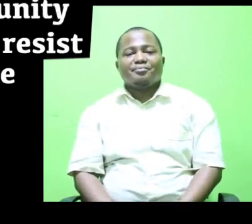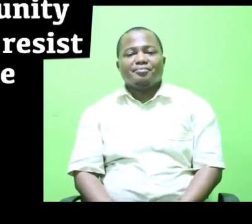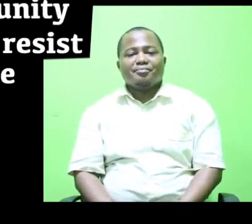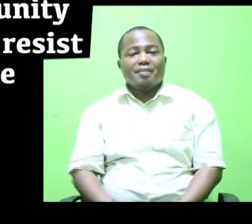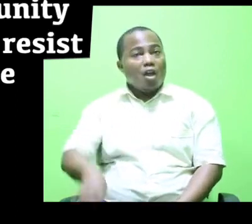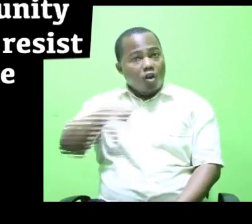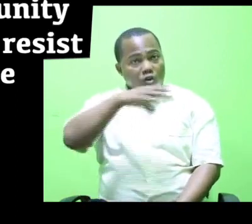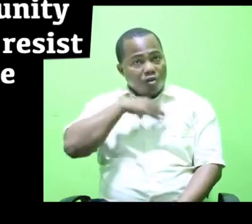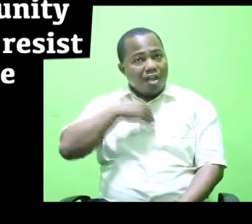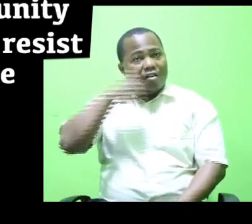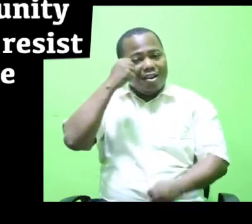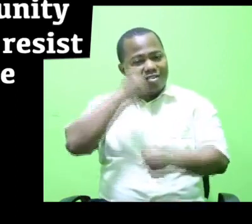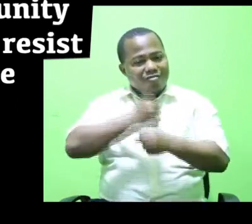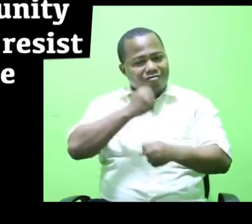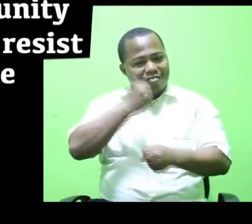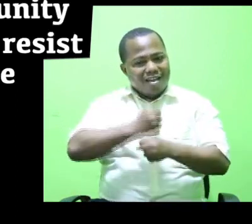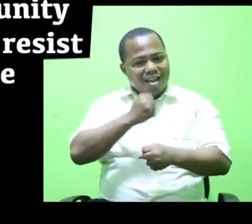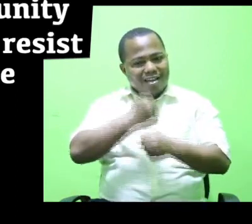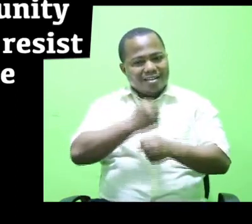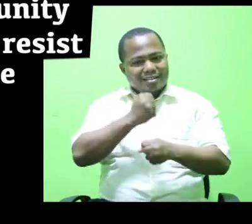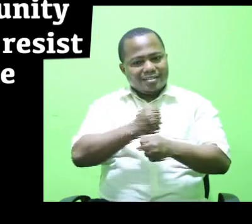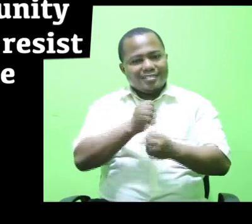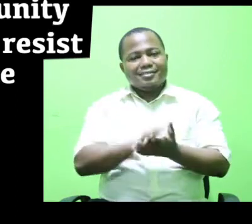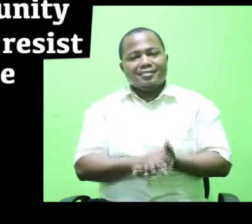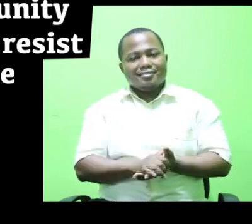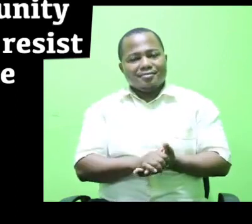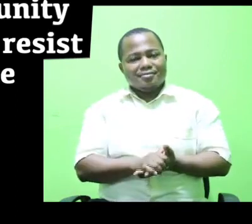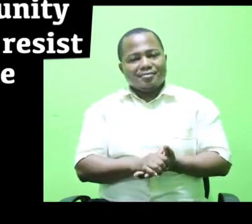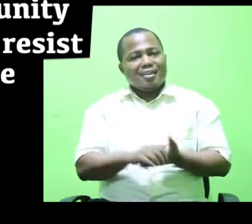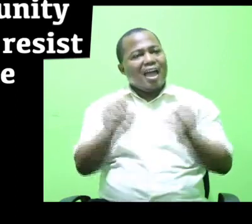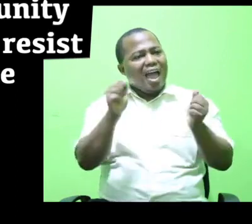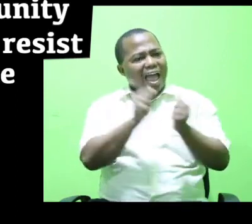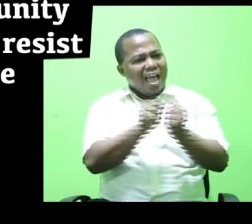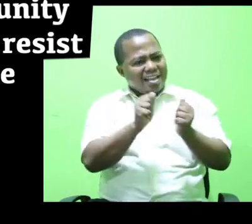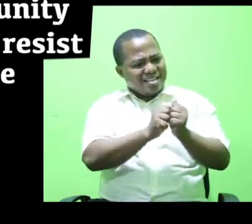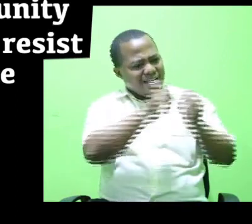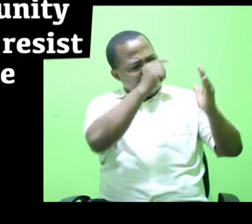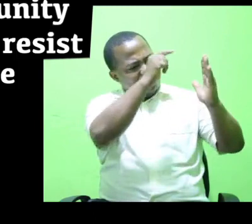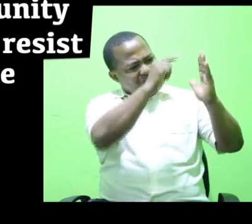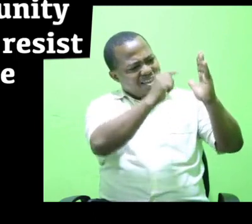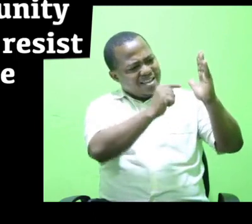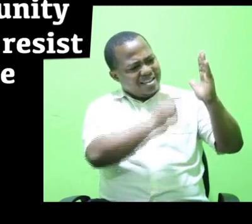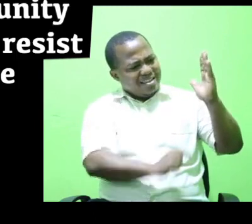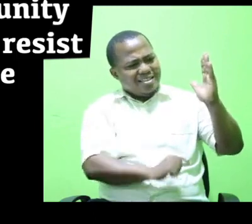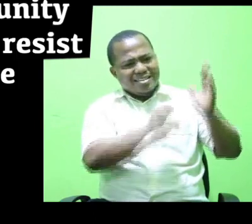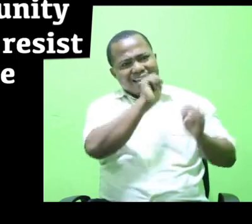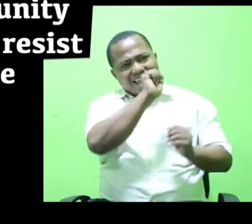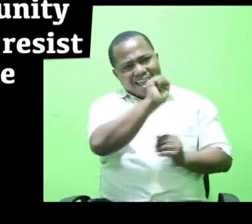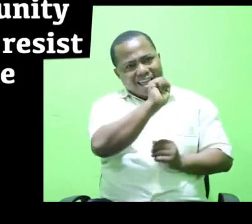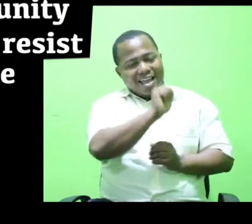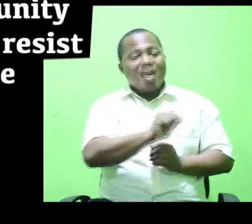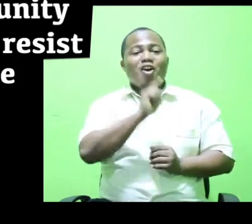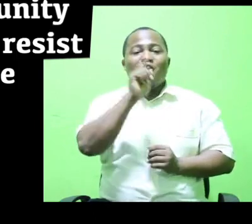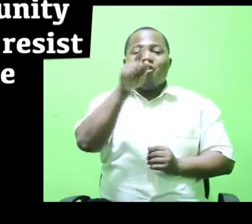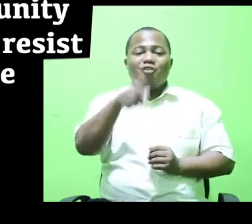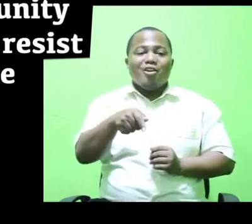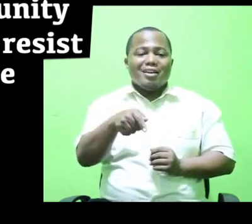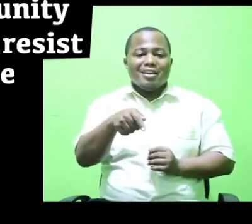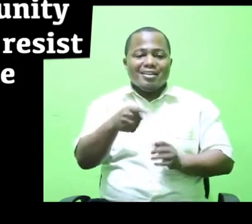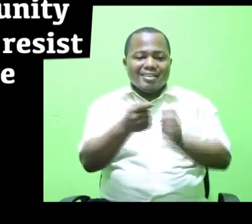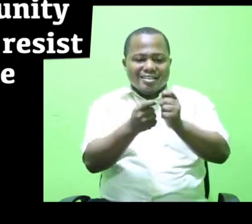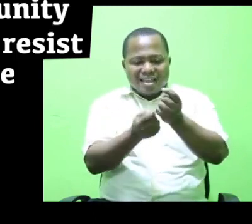So we will find the item of the list A, which